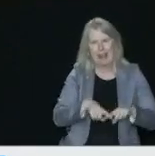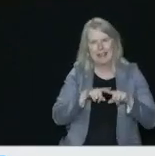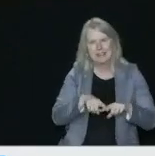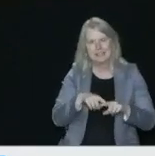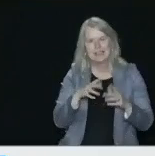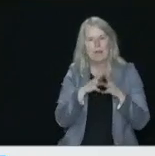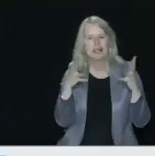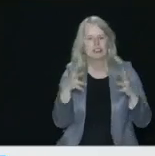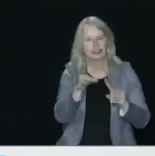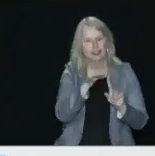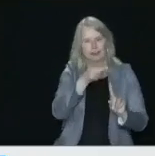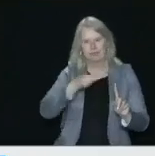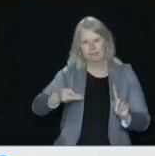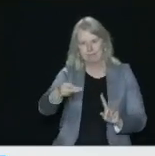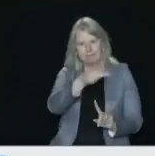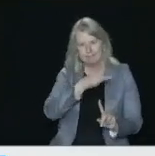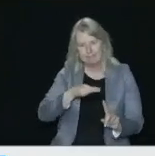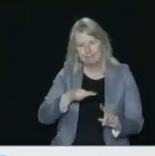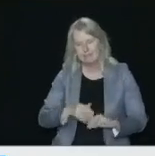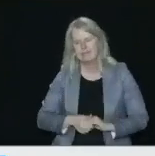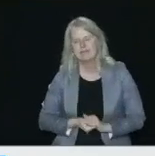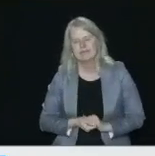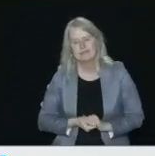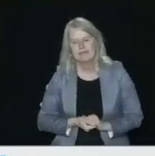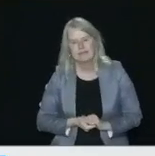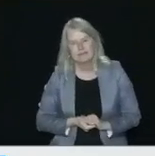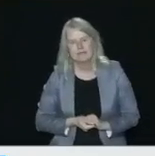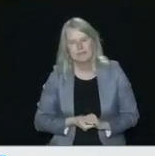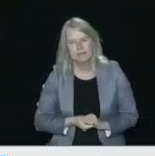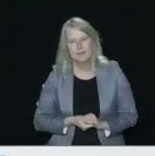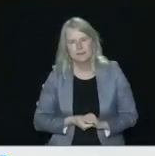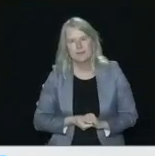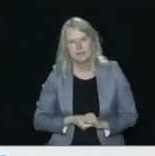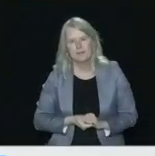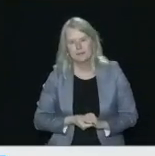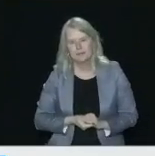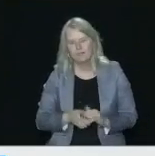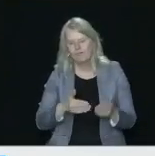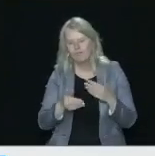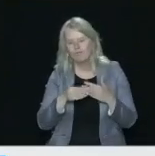mode to something permanent that's a little bit perhaps more scaled back.